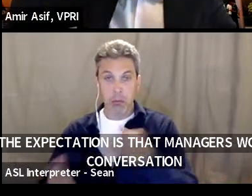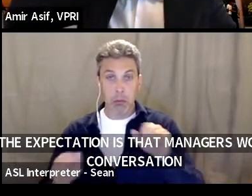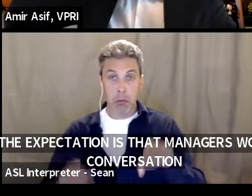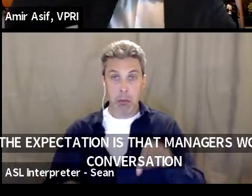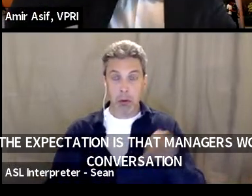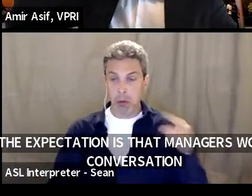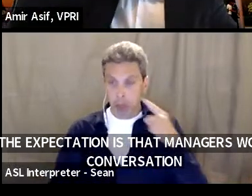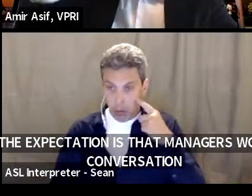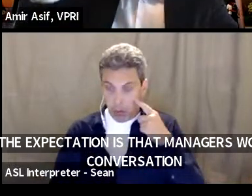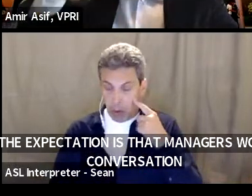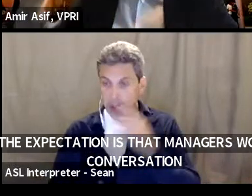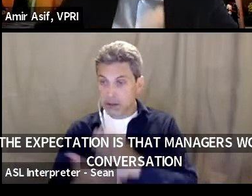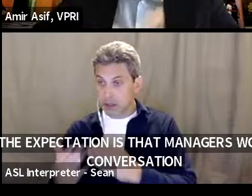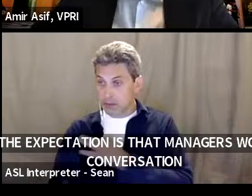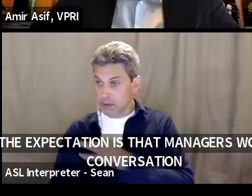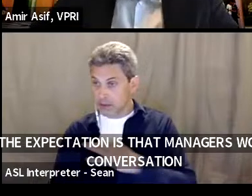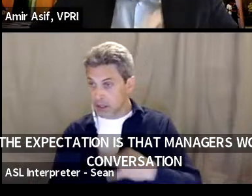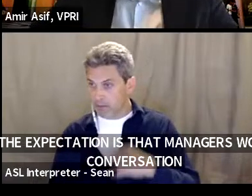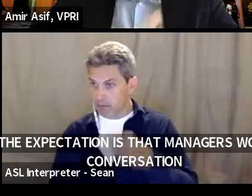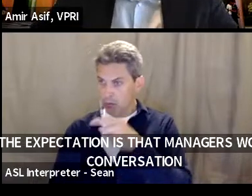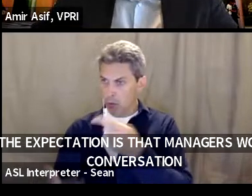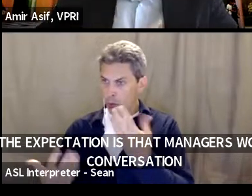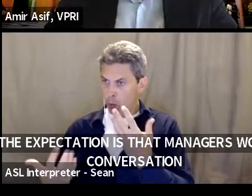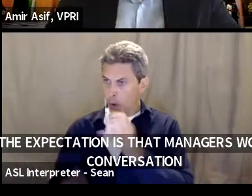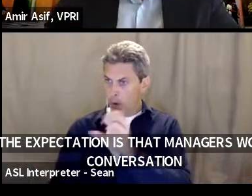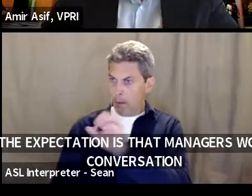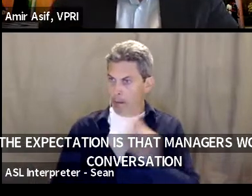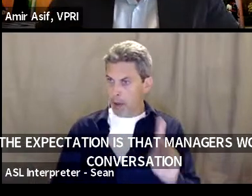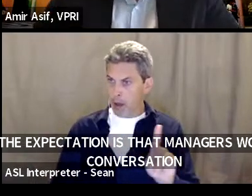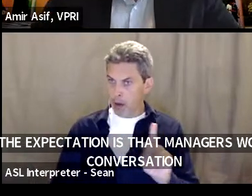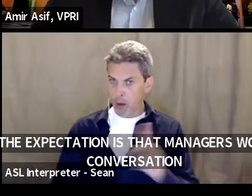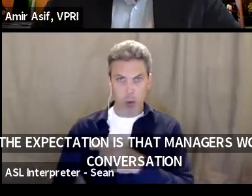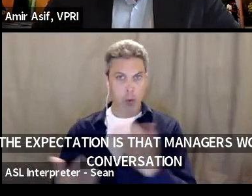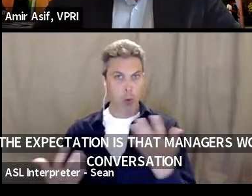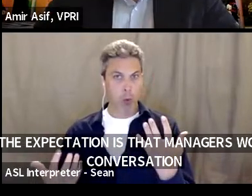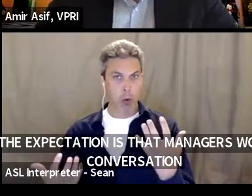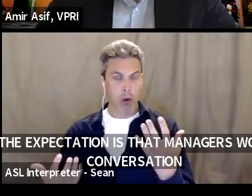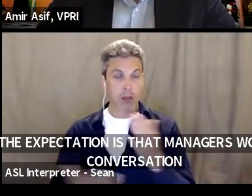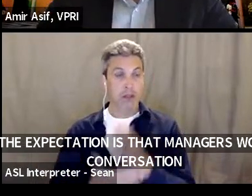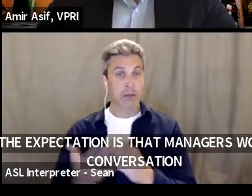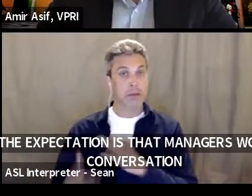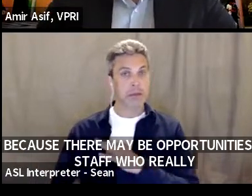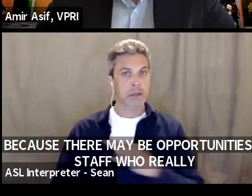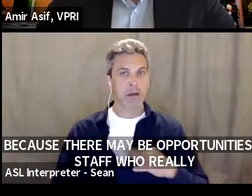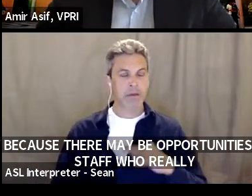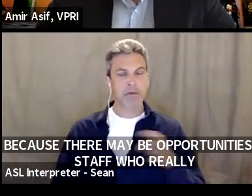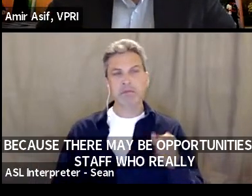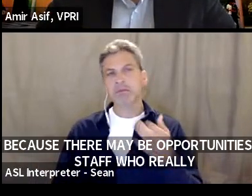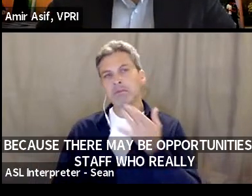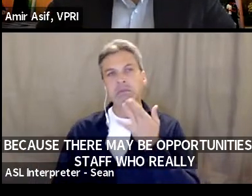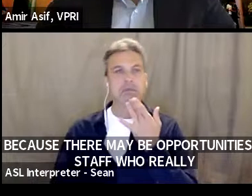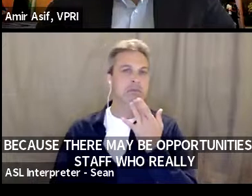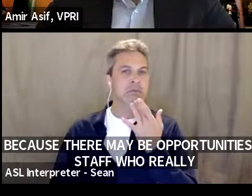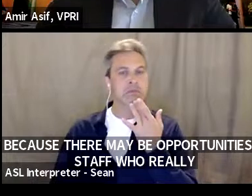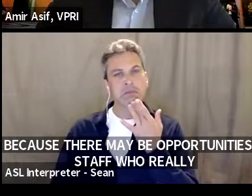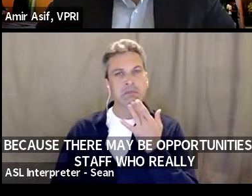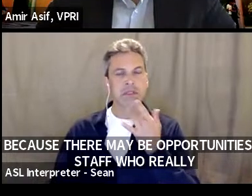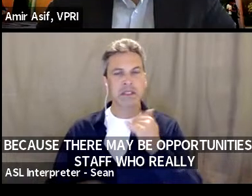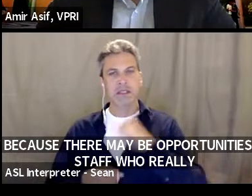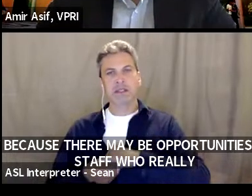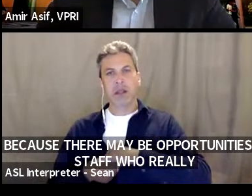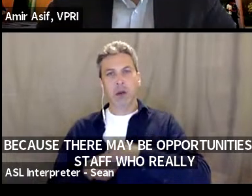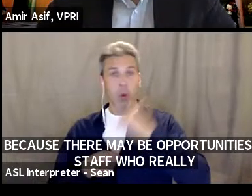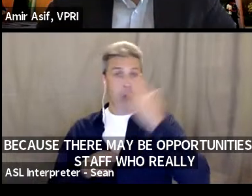certain staff who really want or quite eager to come back onto campus versus some staff who have family